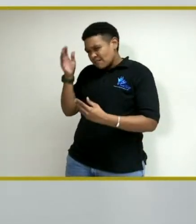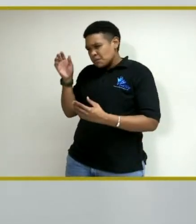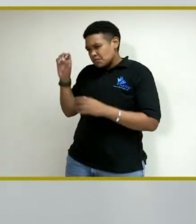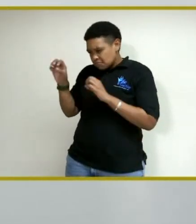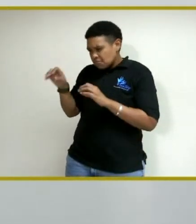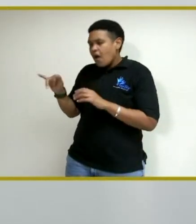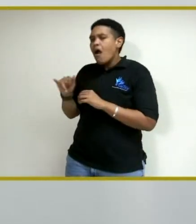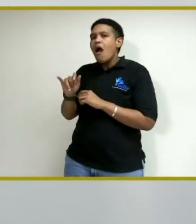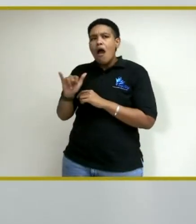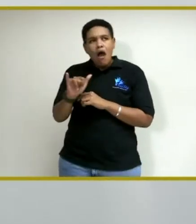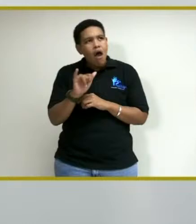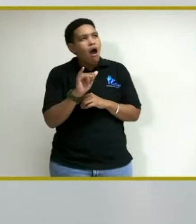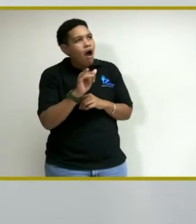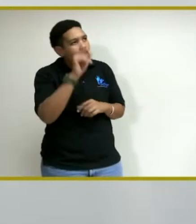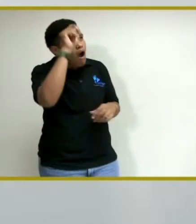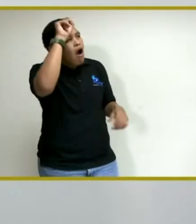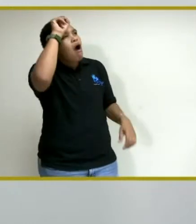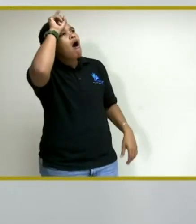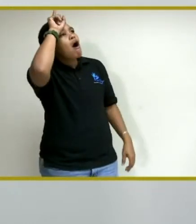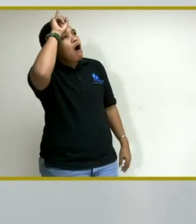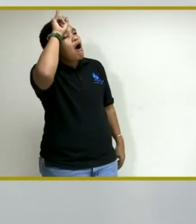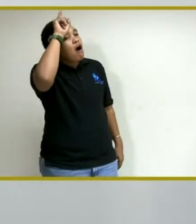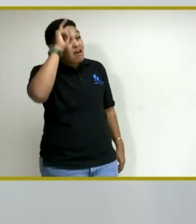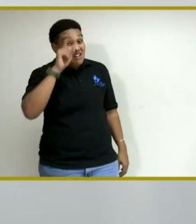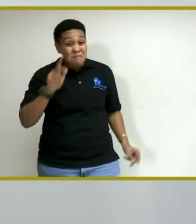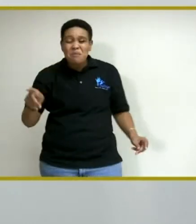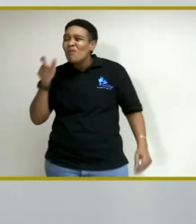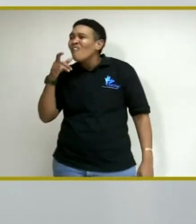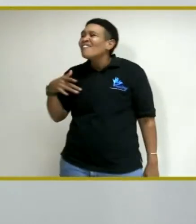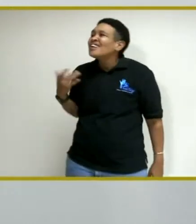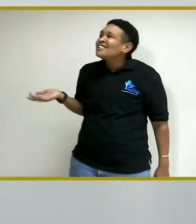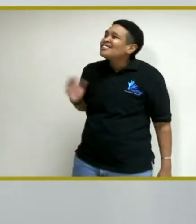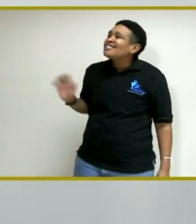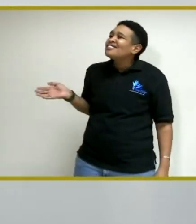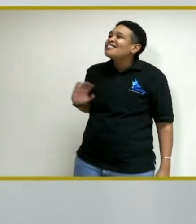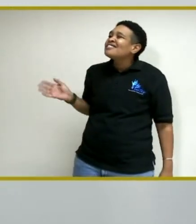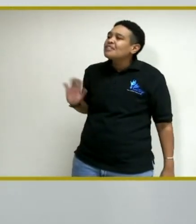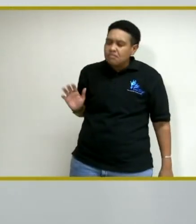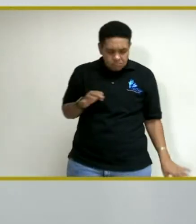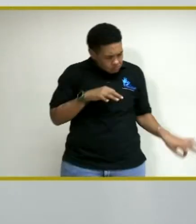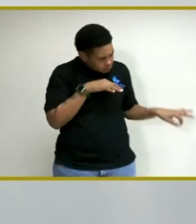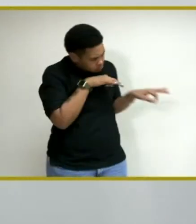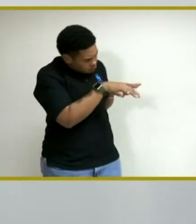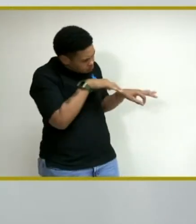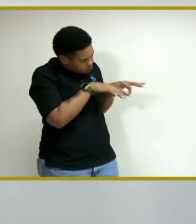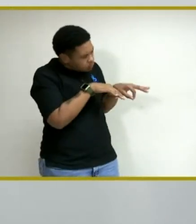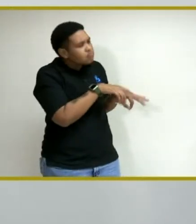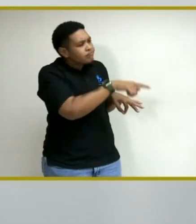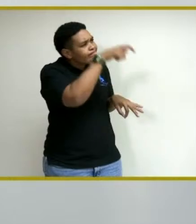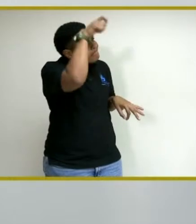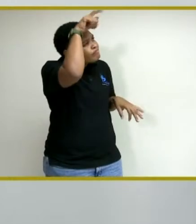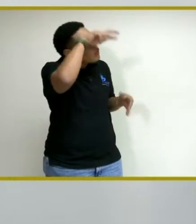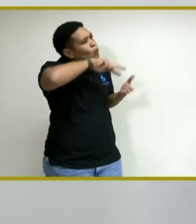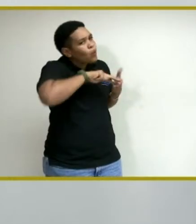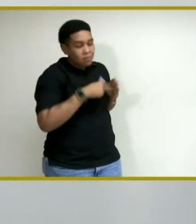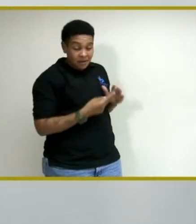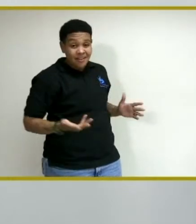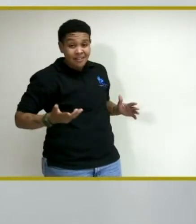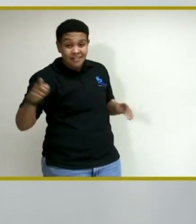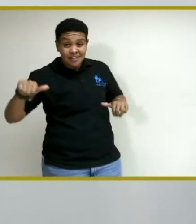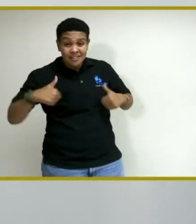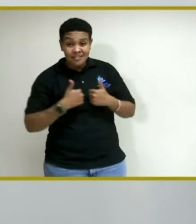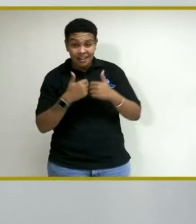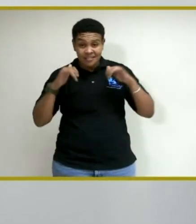may not think it is necessary. Those challenges will remain, but the immediate challenge right now